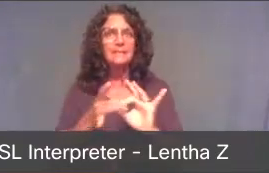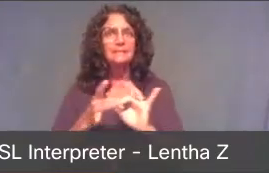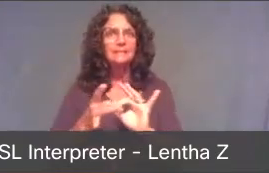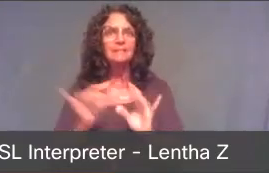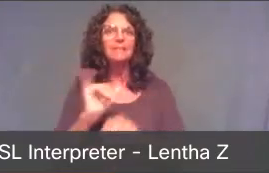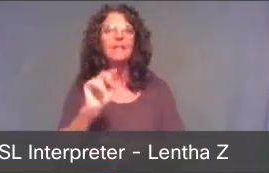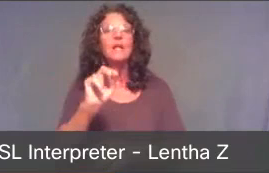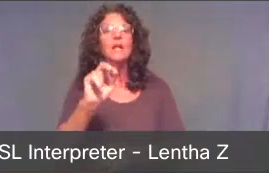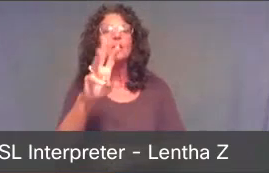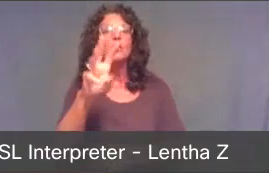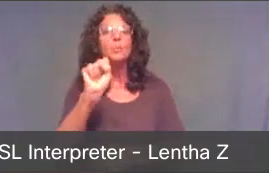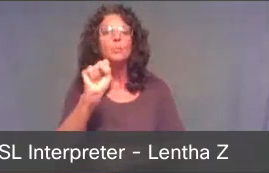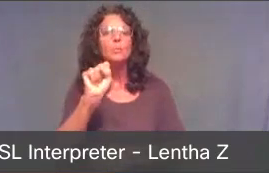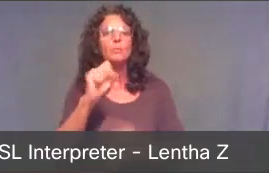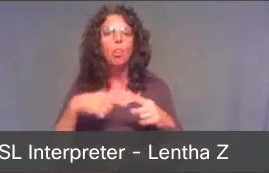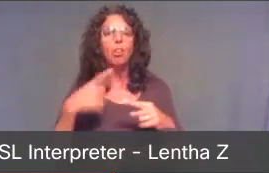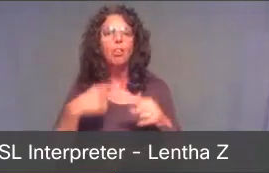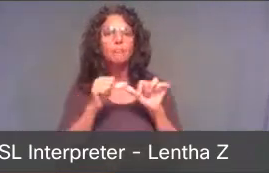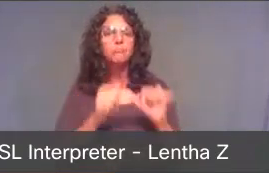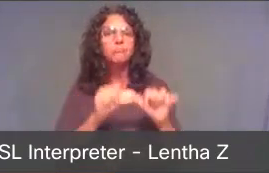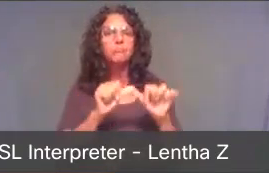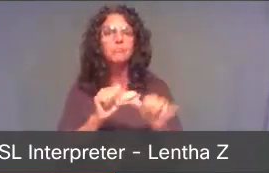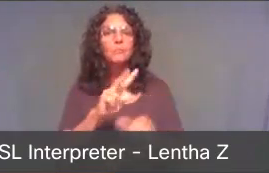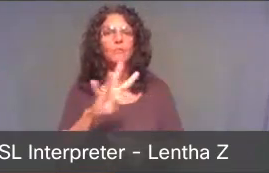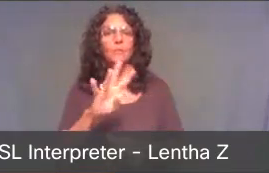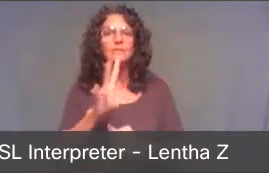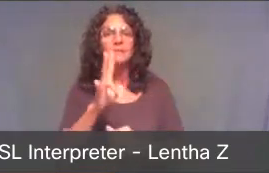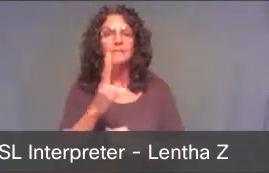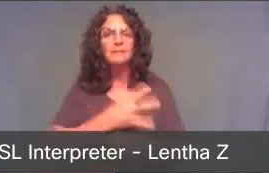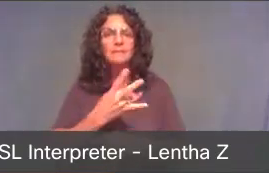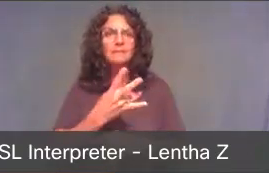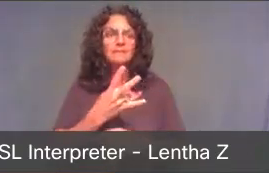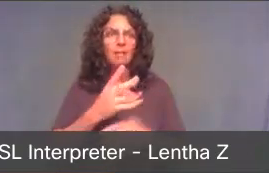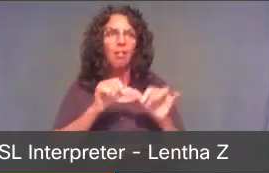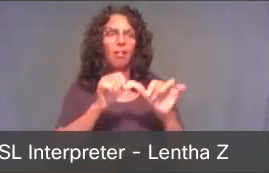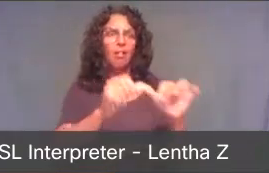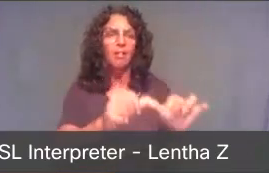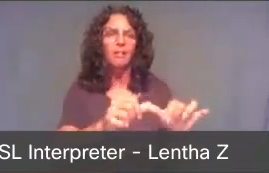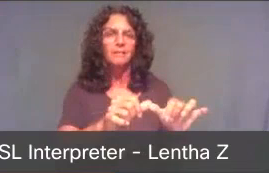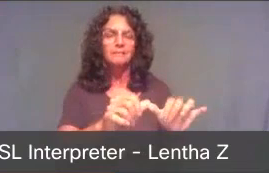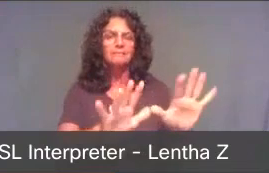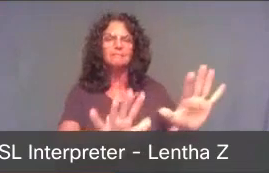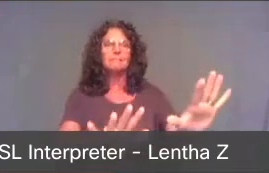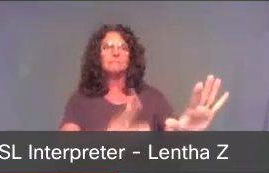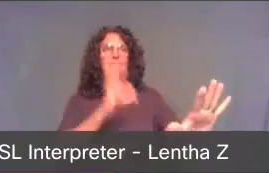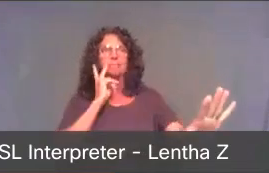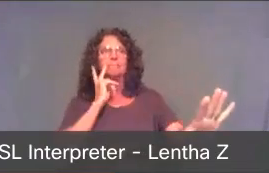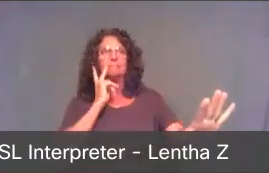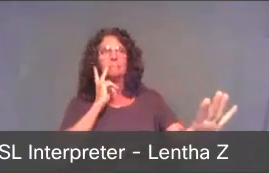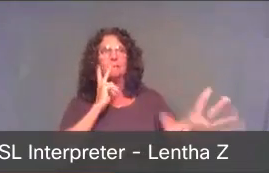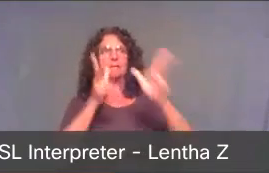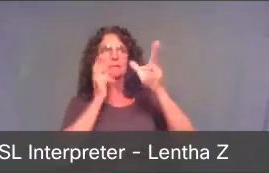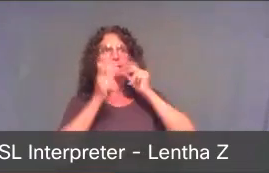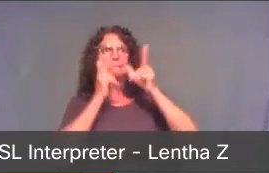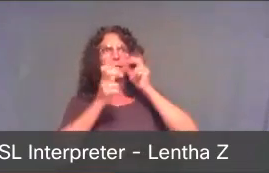cycle in a way that human beings are just not created to handle. We're not meant to be absorbing so